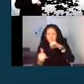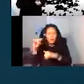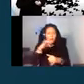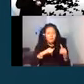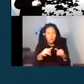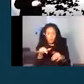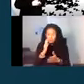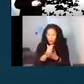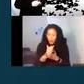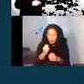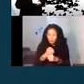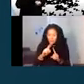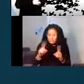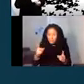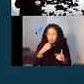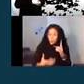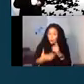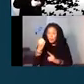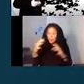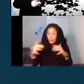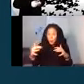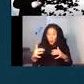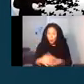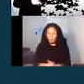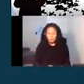which really made a difference to winning the war."